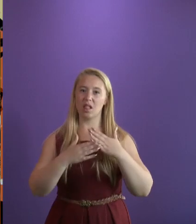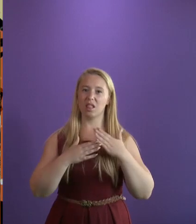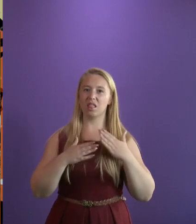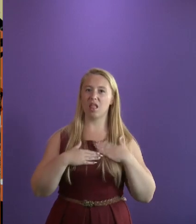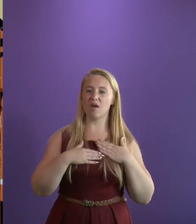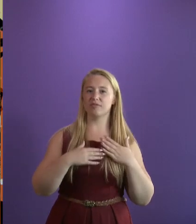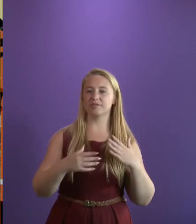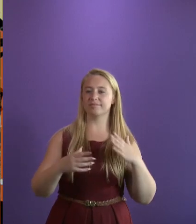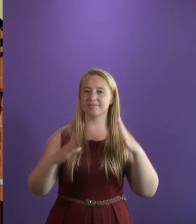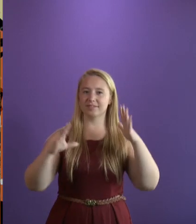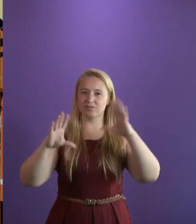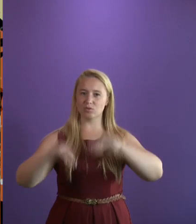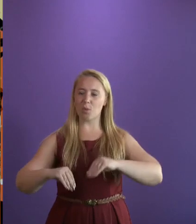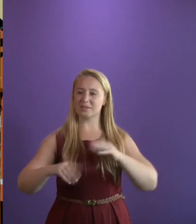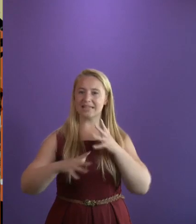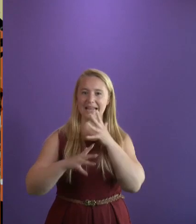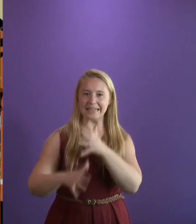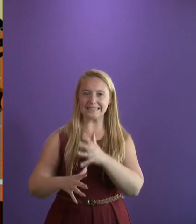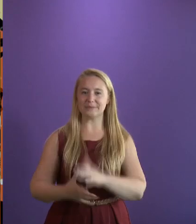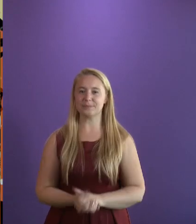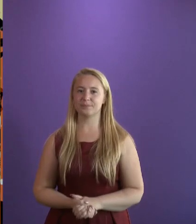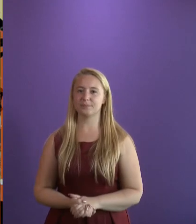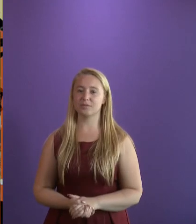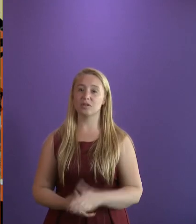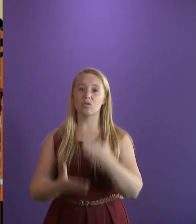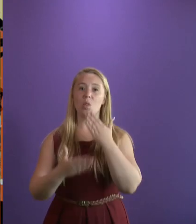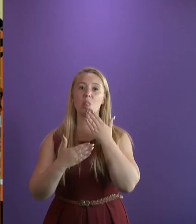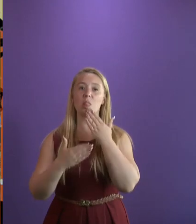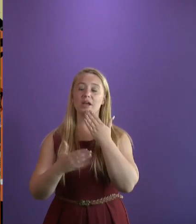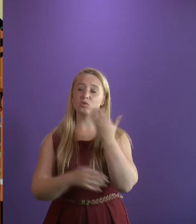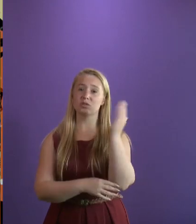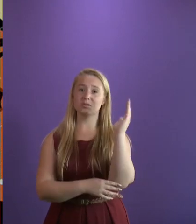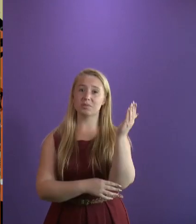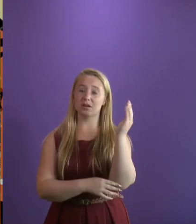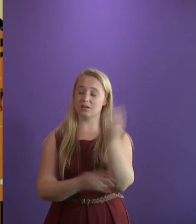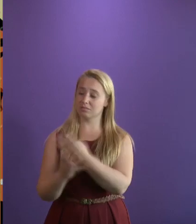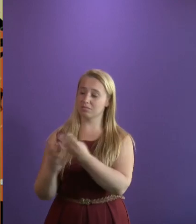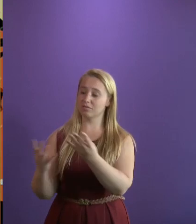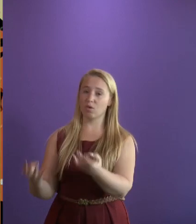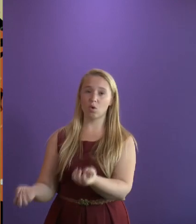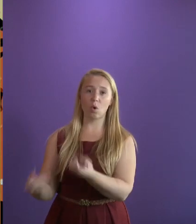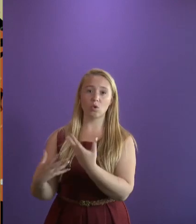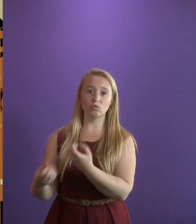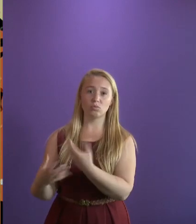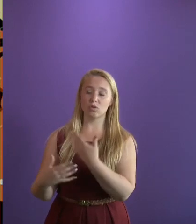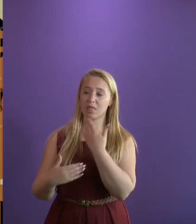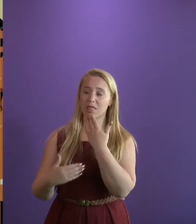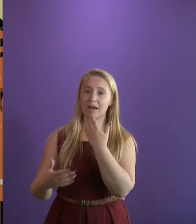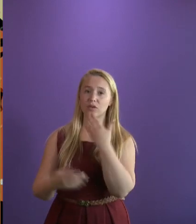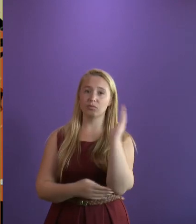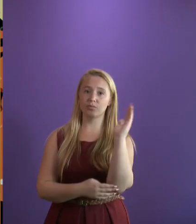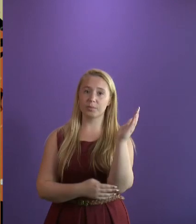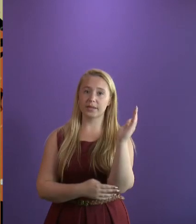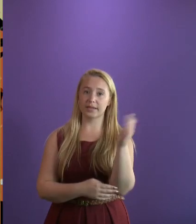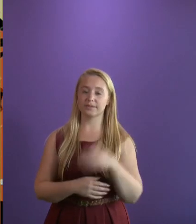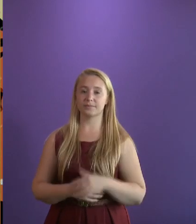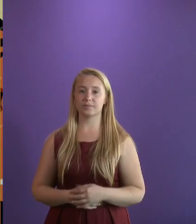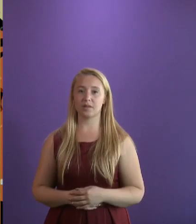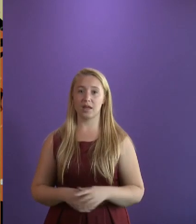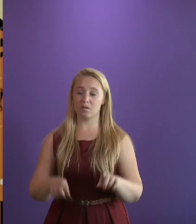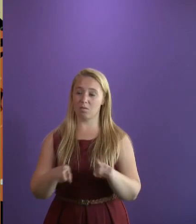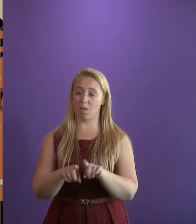Hate. Can I also thank all of our speakers once again for their excellent contributions this session, and of course